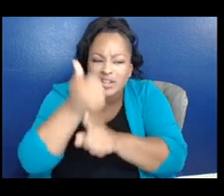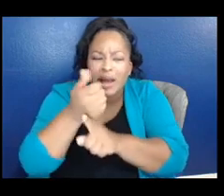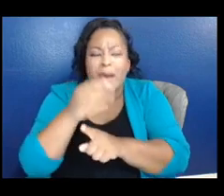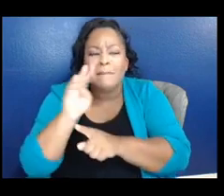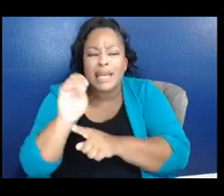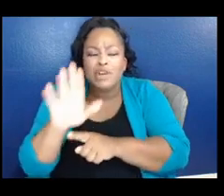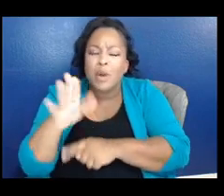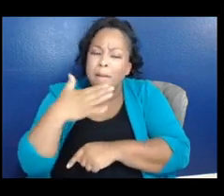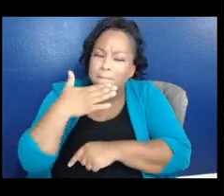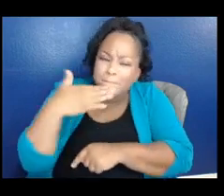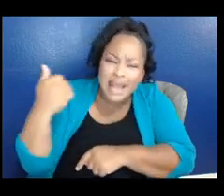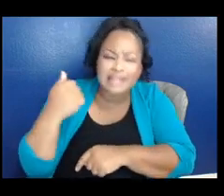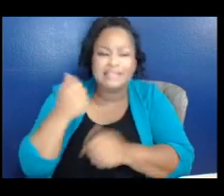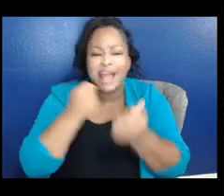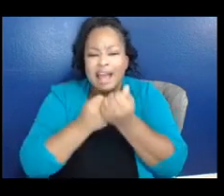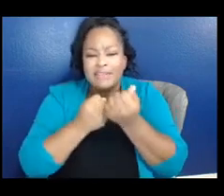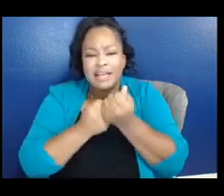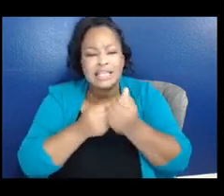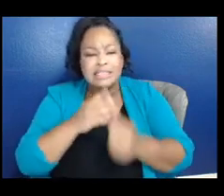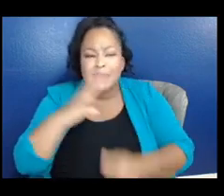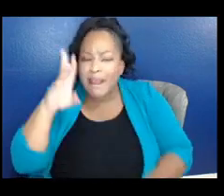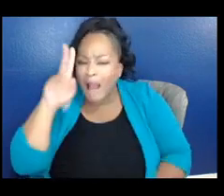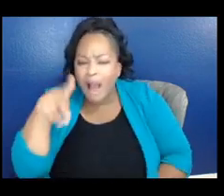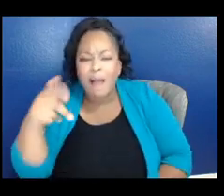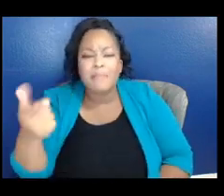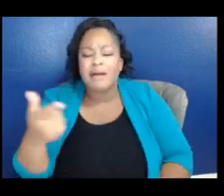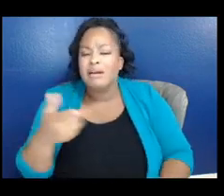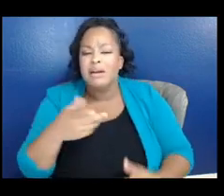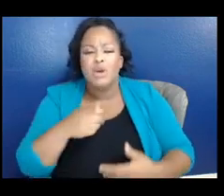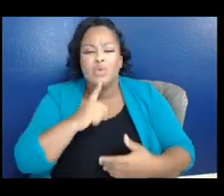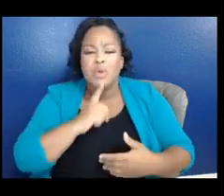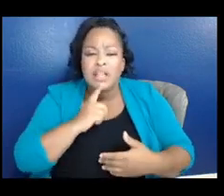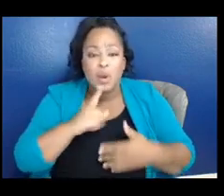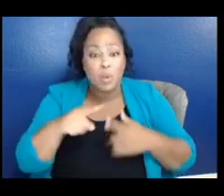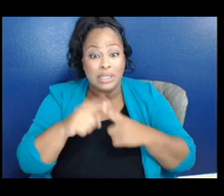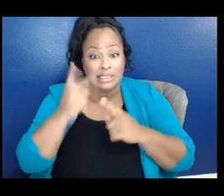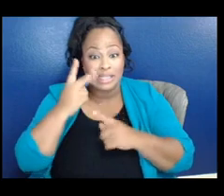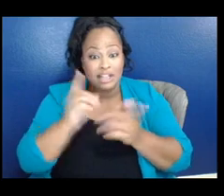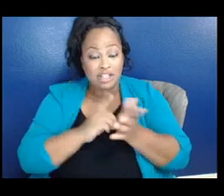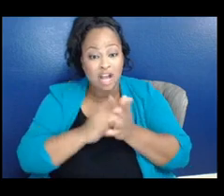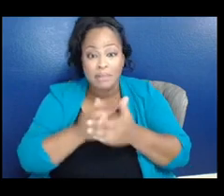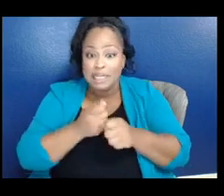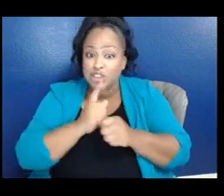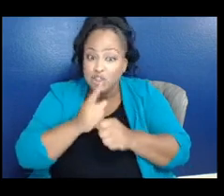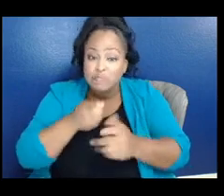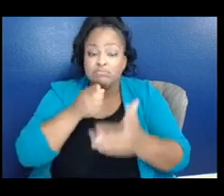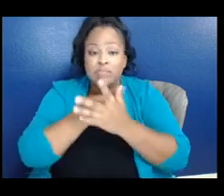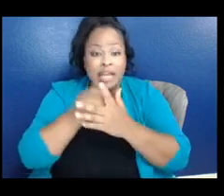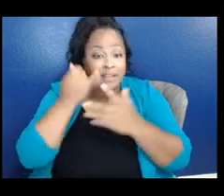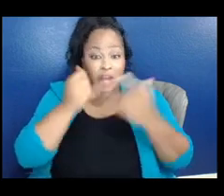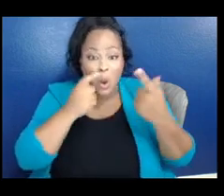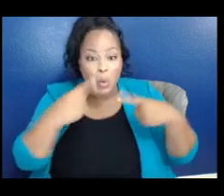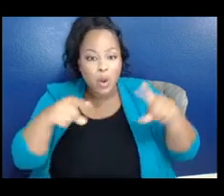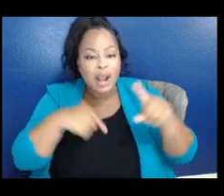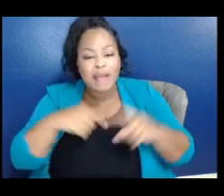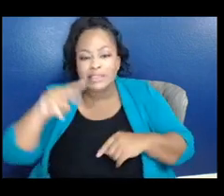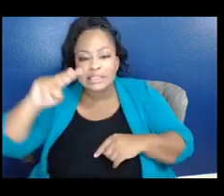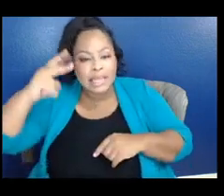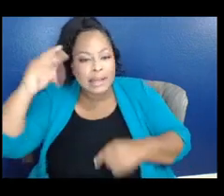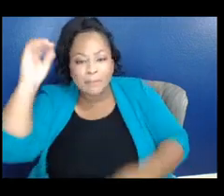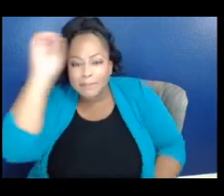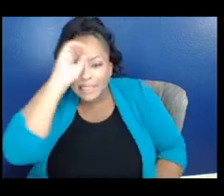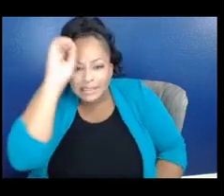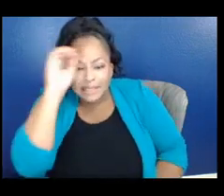your best patient advocate. Speak up. Get your point across when you go and see your doctors. And if it's not working for you, get a